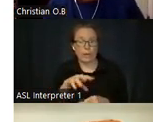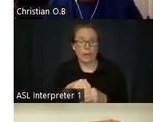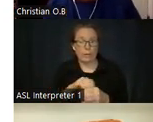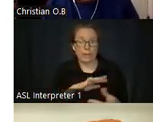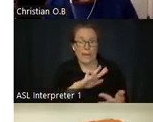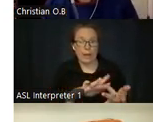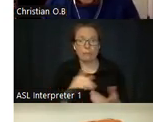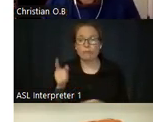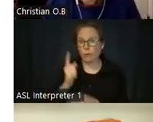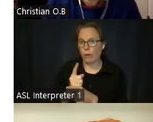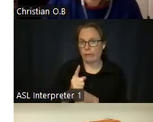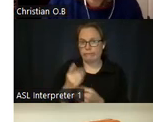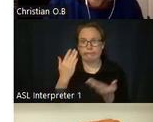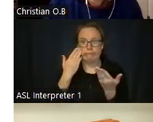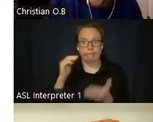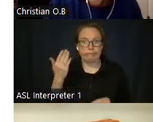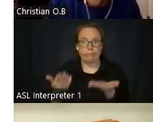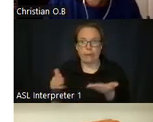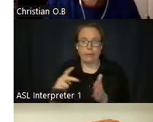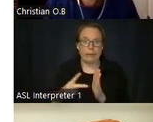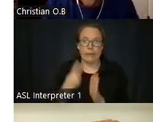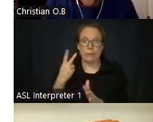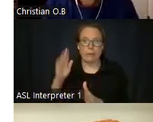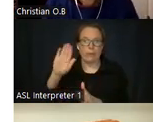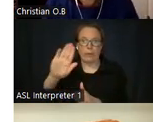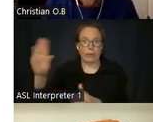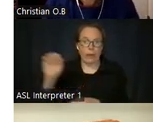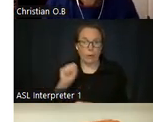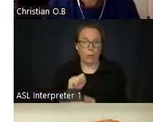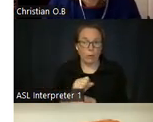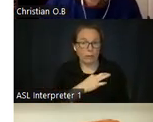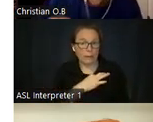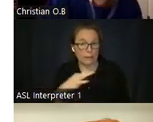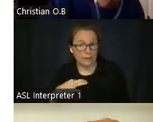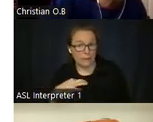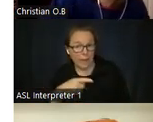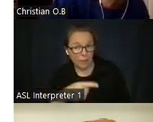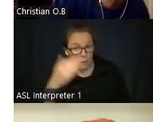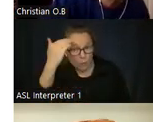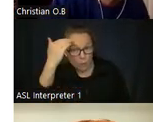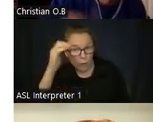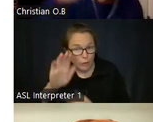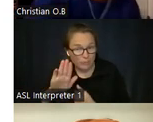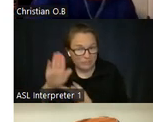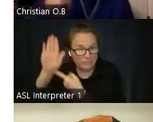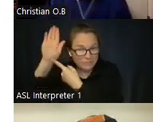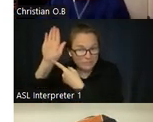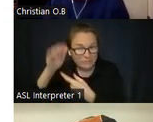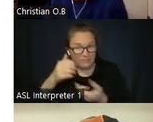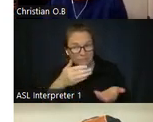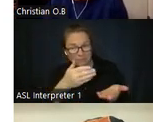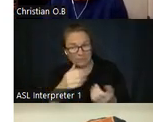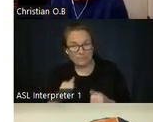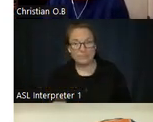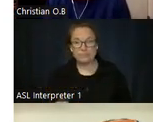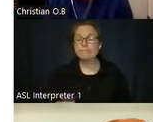why I was asking too, because yeah. I don't know if someone else might be and saying possibly it. Our staff knows the answer to that question. Yeah. Yep, and their hand is raised. So go ahead, staff.